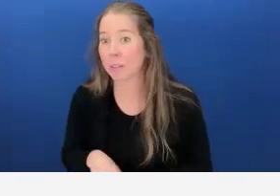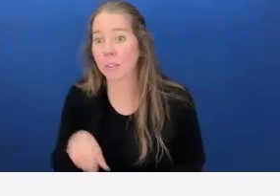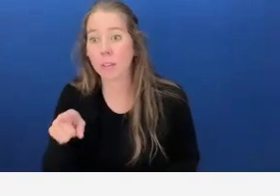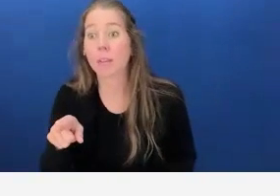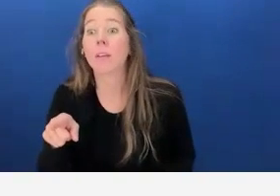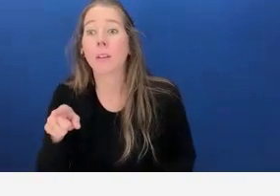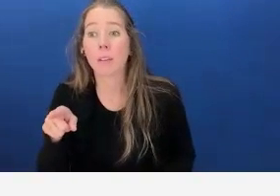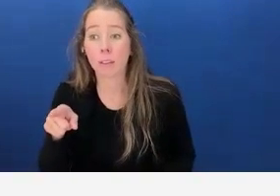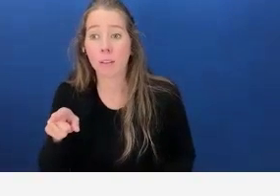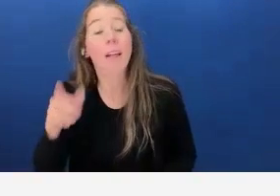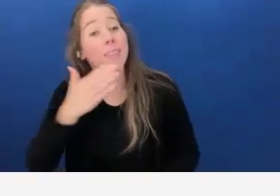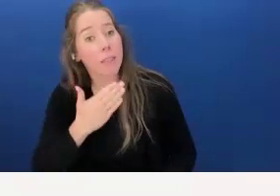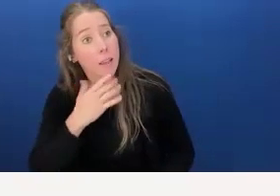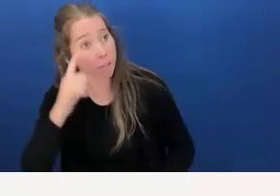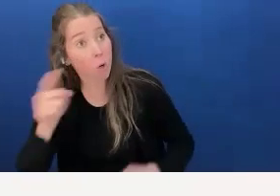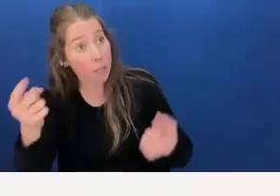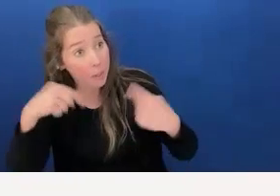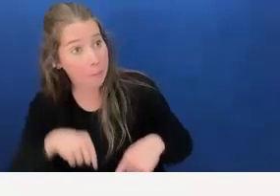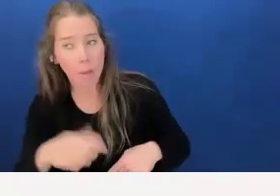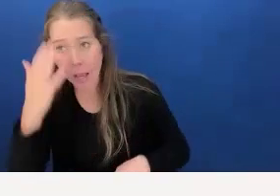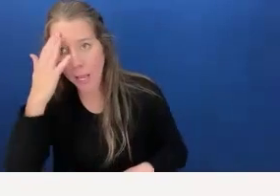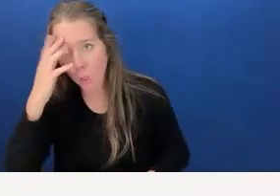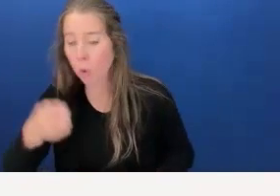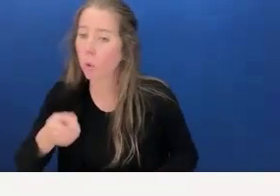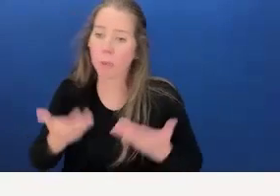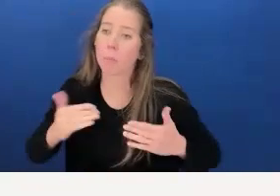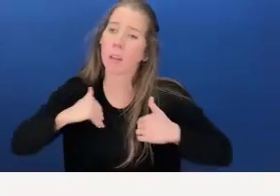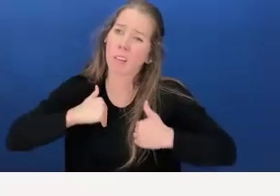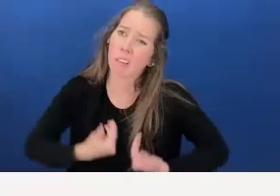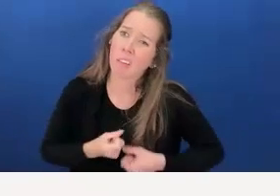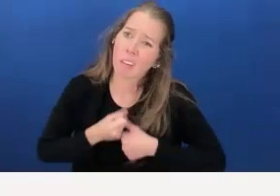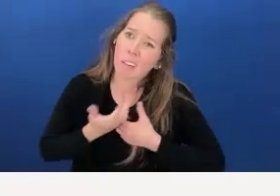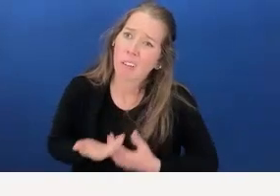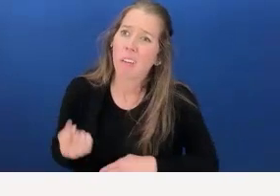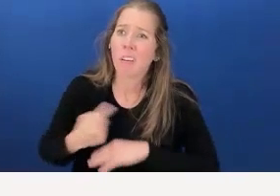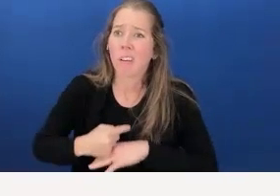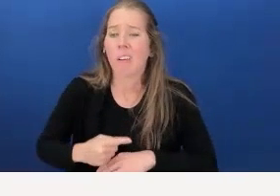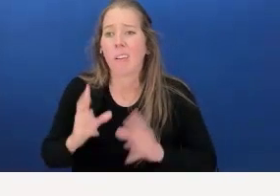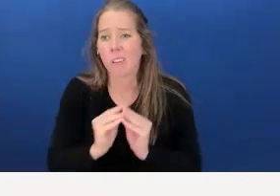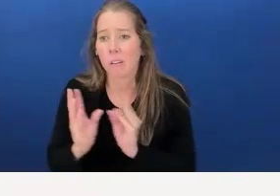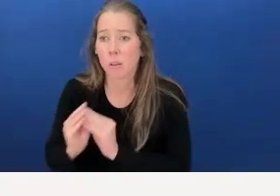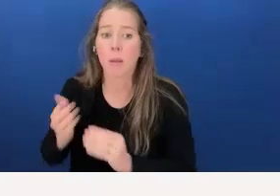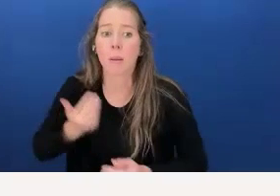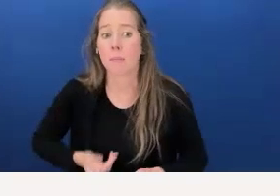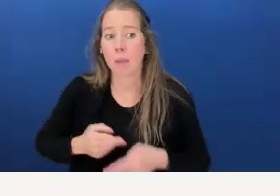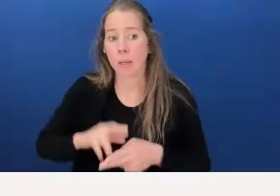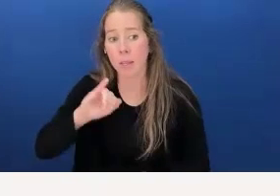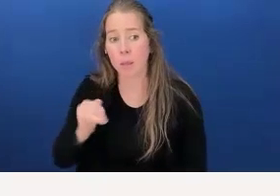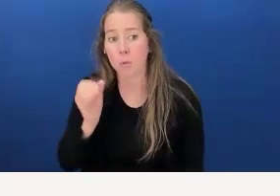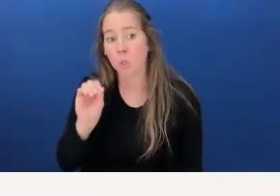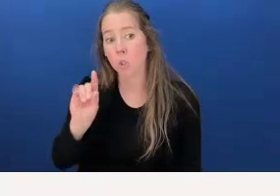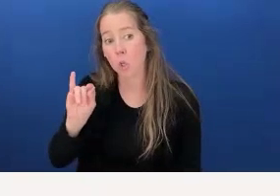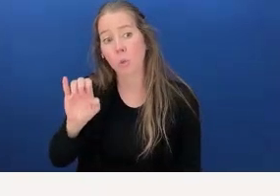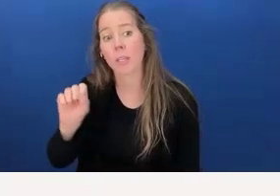Thank you for coming to this session. I know you guys are probably getting worn out from the day. My name is Jodie Steeley. I'm the Director of Distance Education